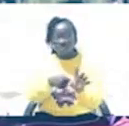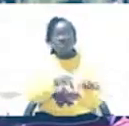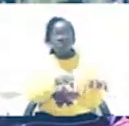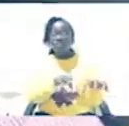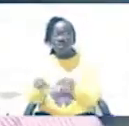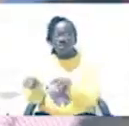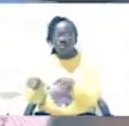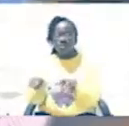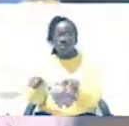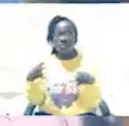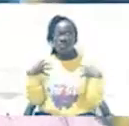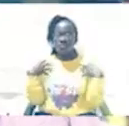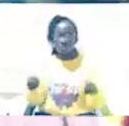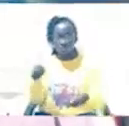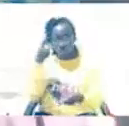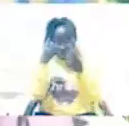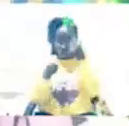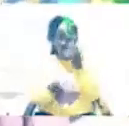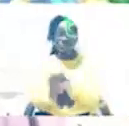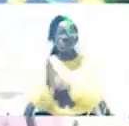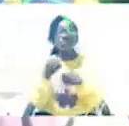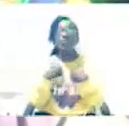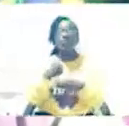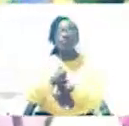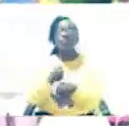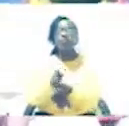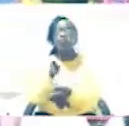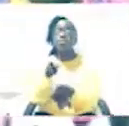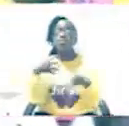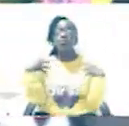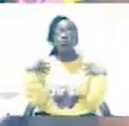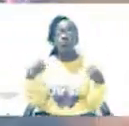are healed.